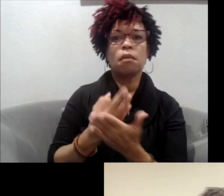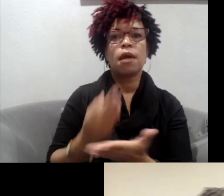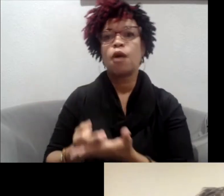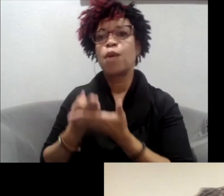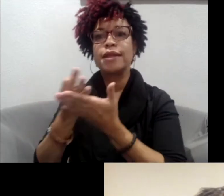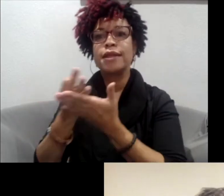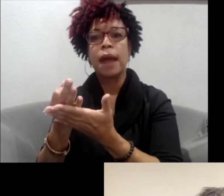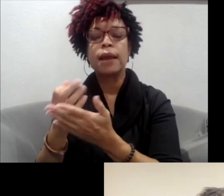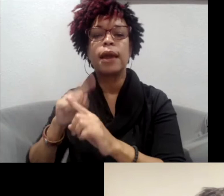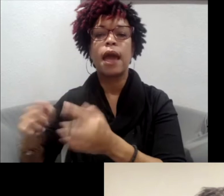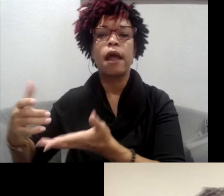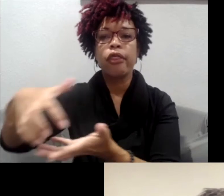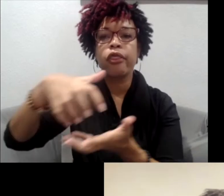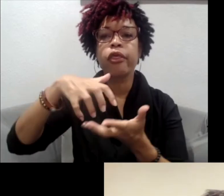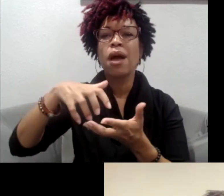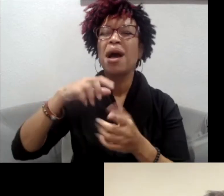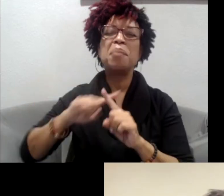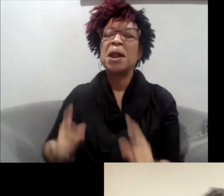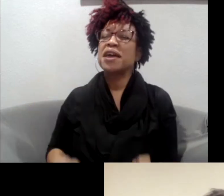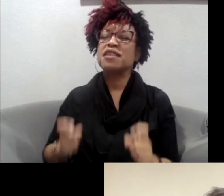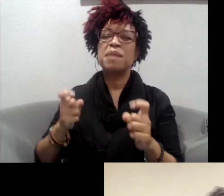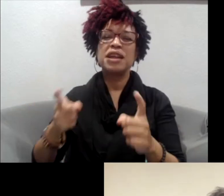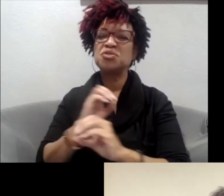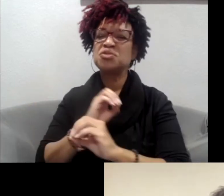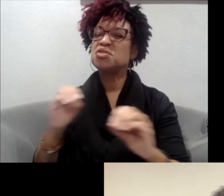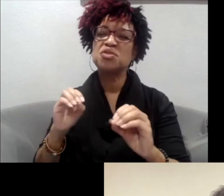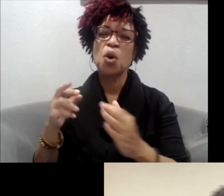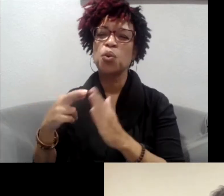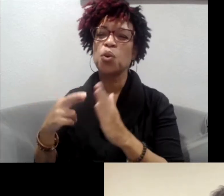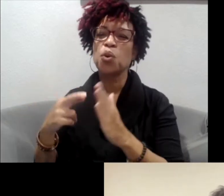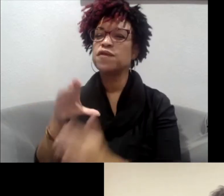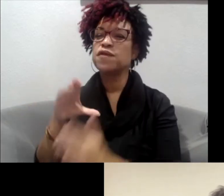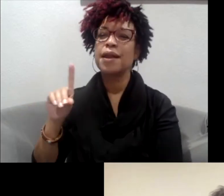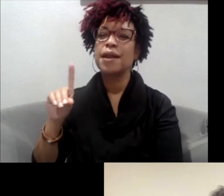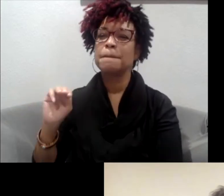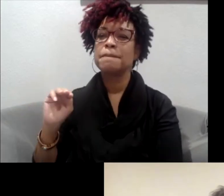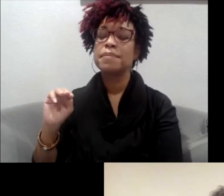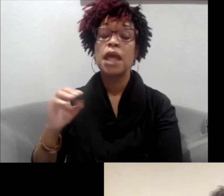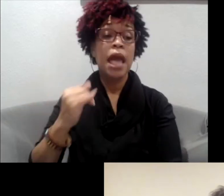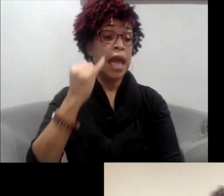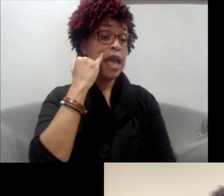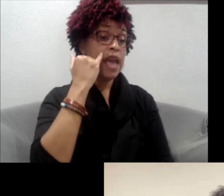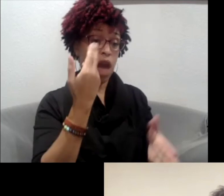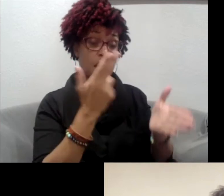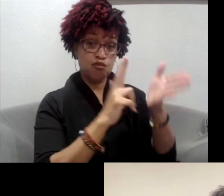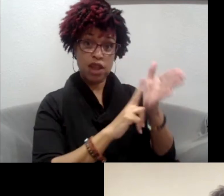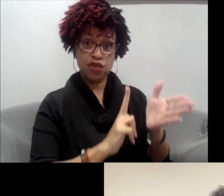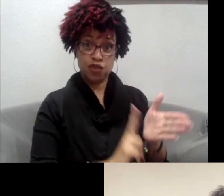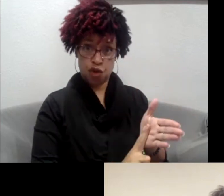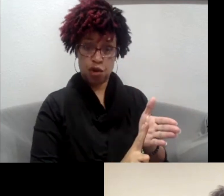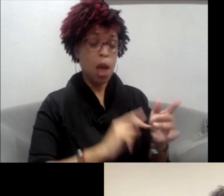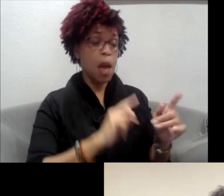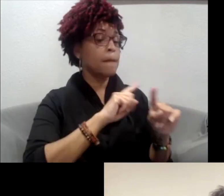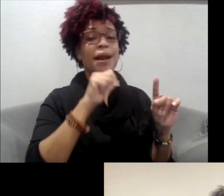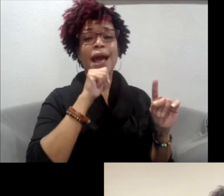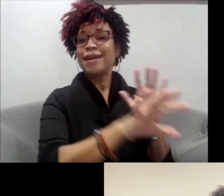terms of expenditures, there are no rules from CADEM. If I already registered as a candidate for ADEM but did not select the